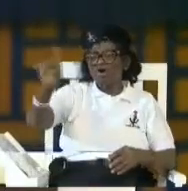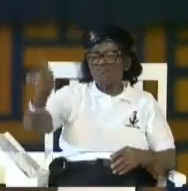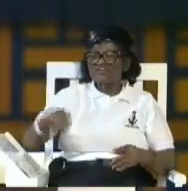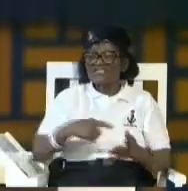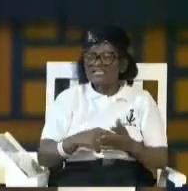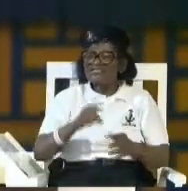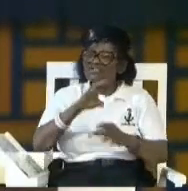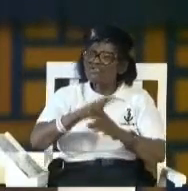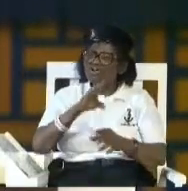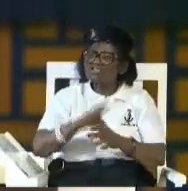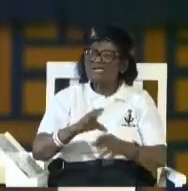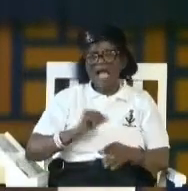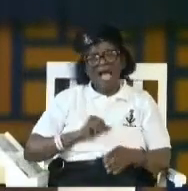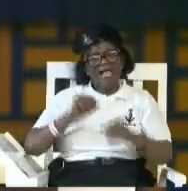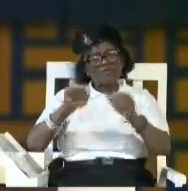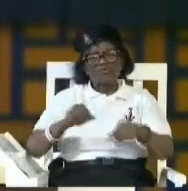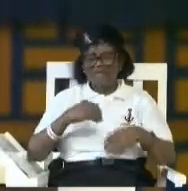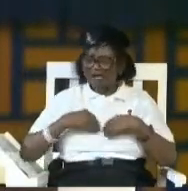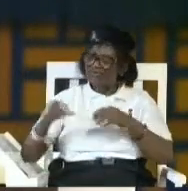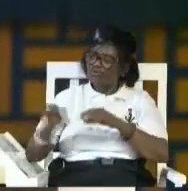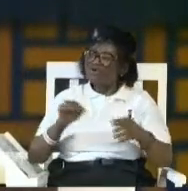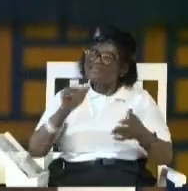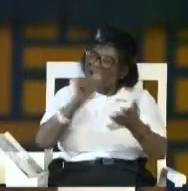I could have done that